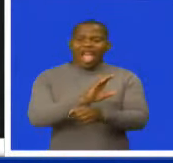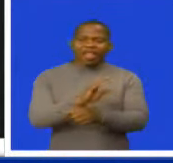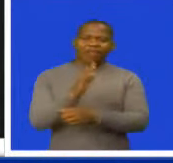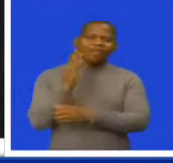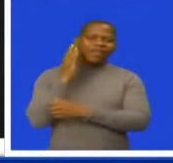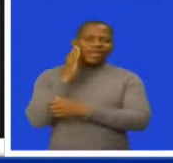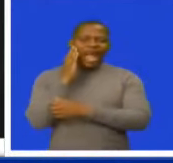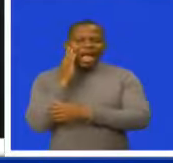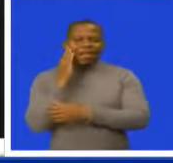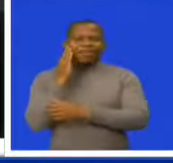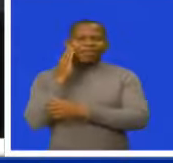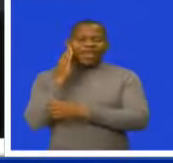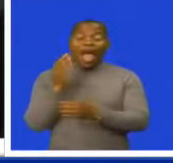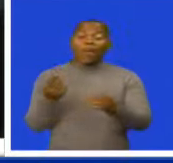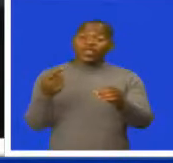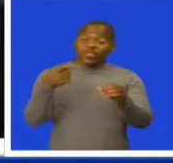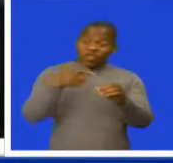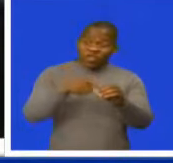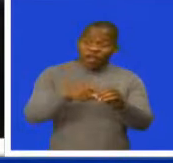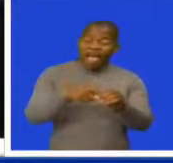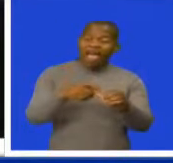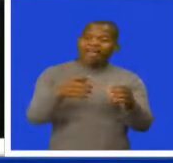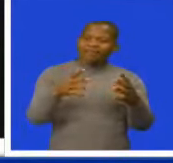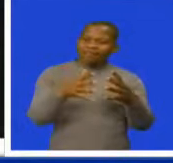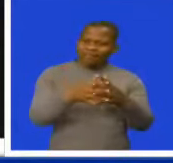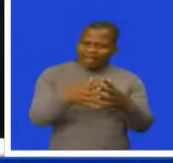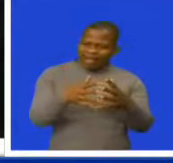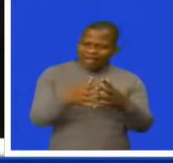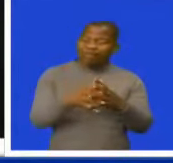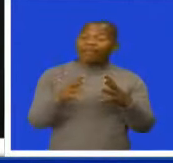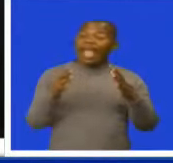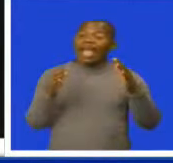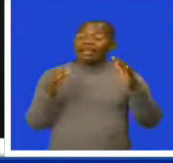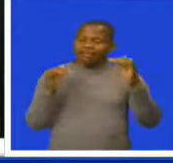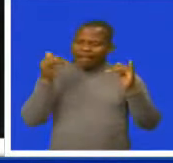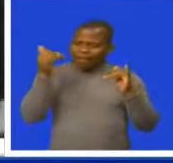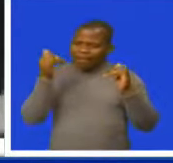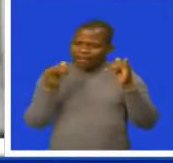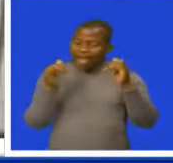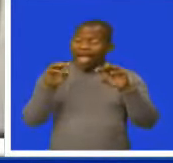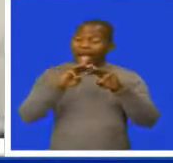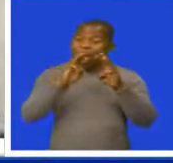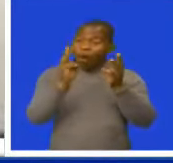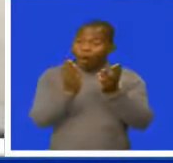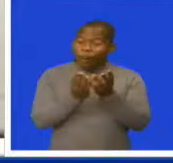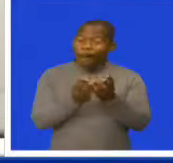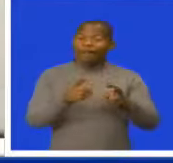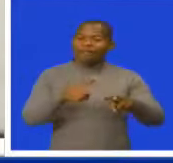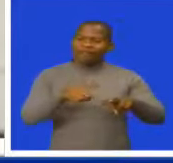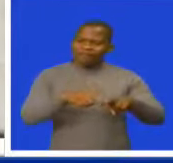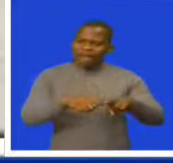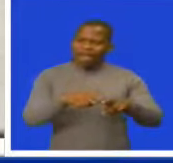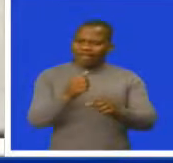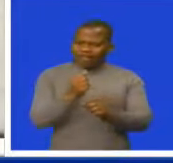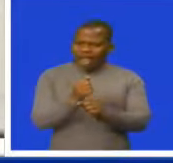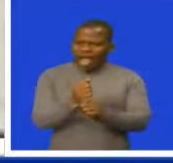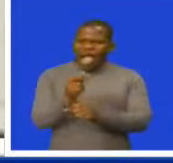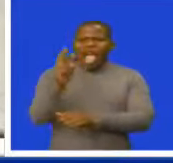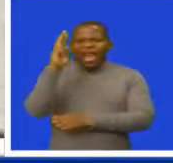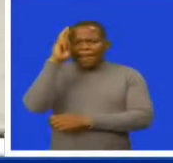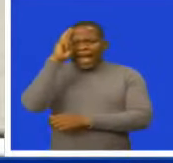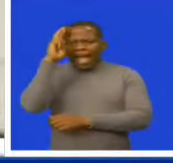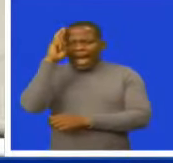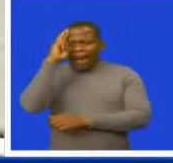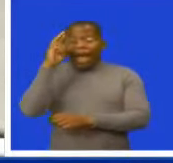nekunika lithemba labaphila nalesifo. Ikhuluma kulo msebenzi wekulayita likhandlela induna itasekhaya umntwana uNkosilindiwe ithi lisondo